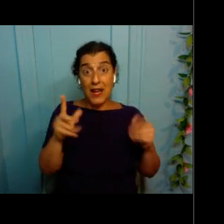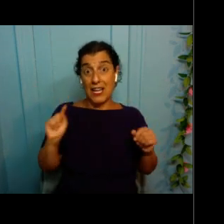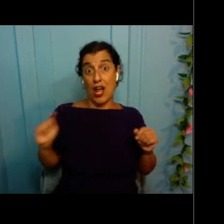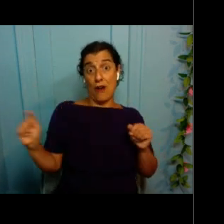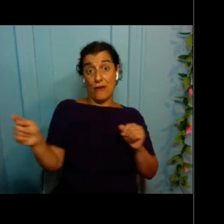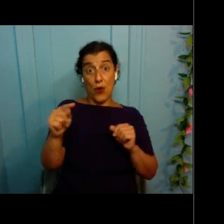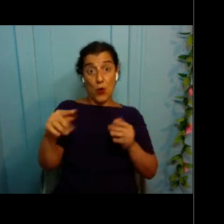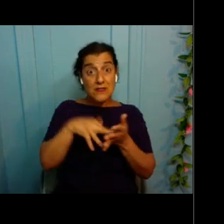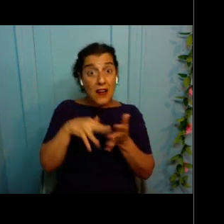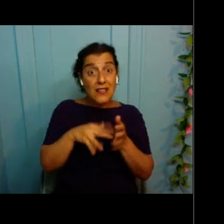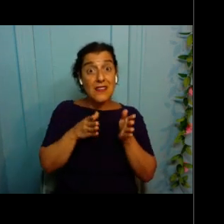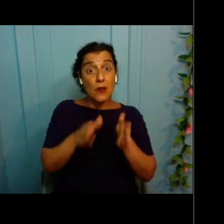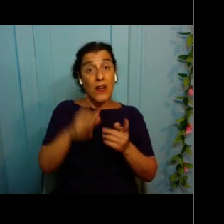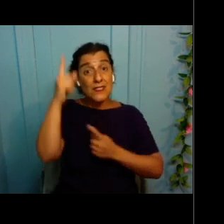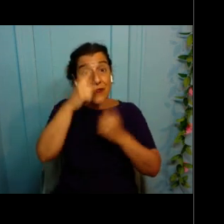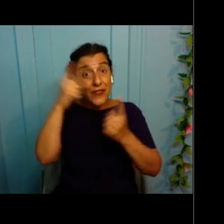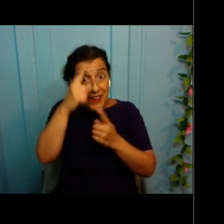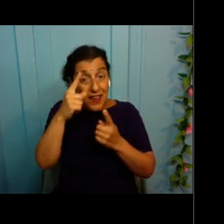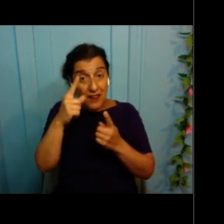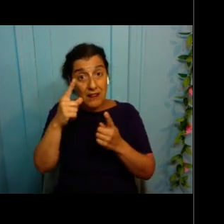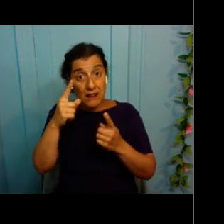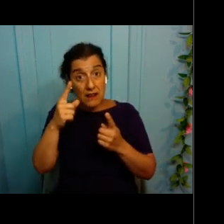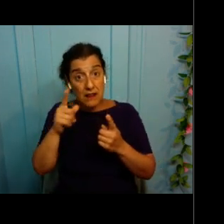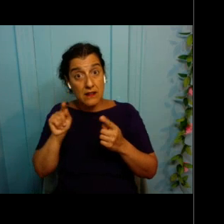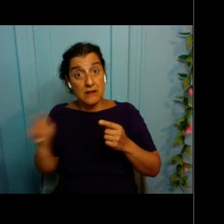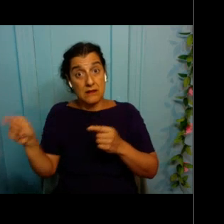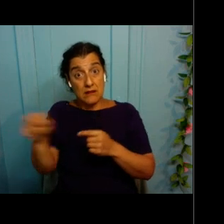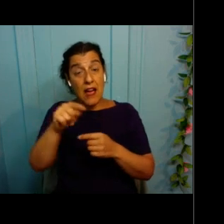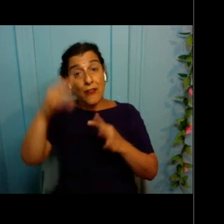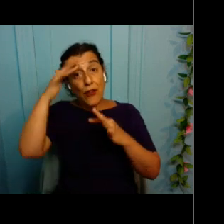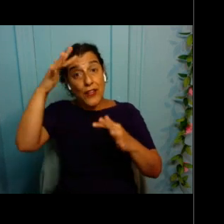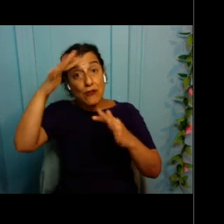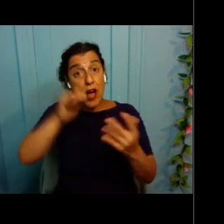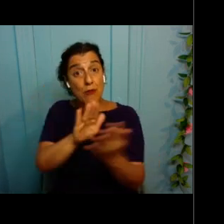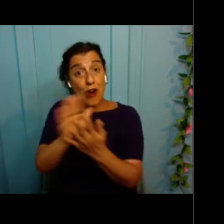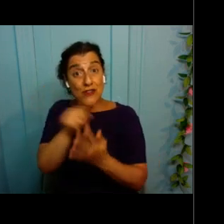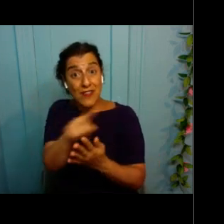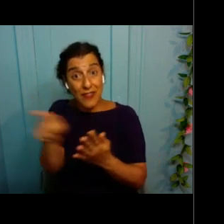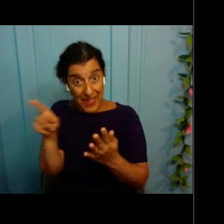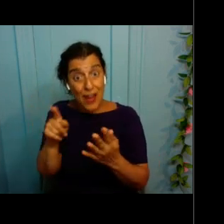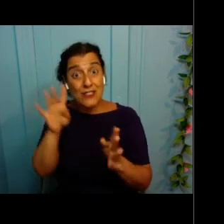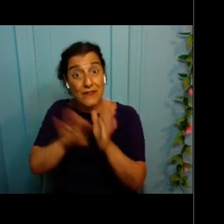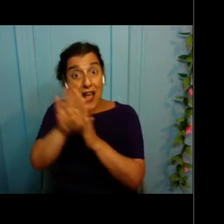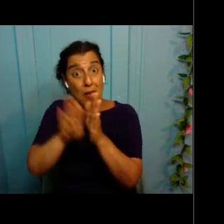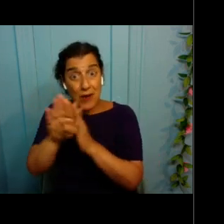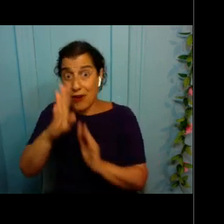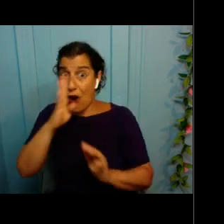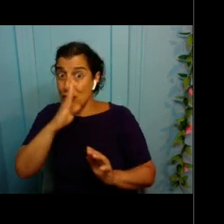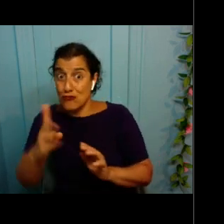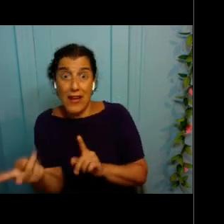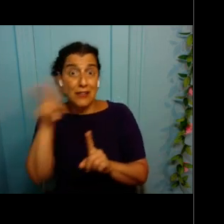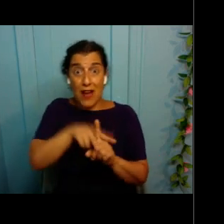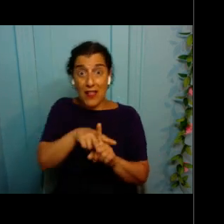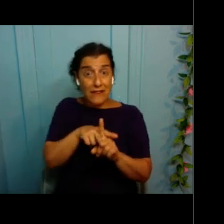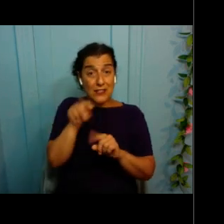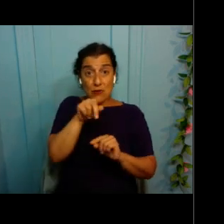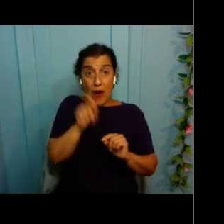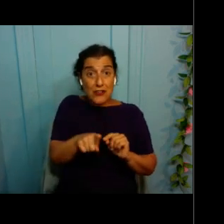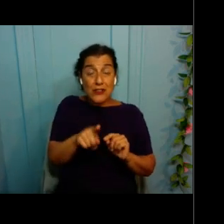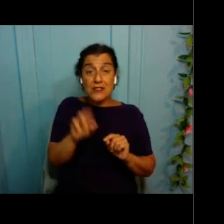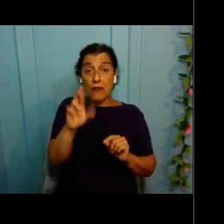studies and those ways of thinking that are, and those theoretical approaches that are being developed are directly relevant to questions of